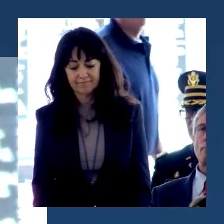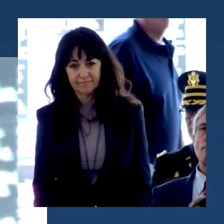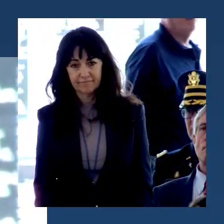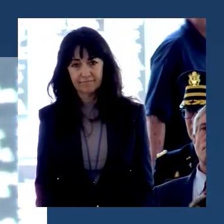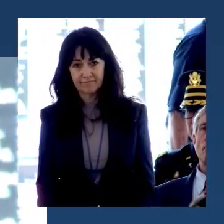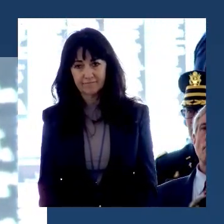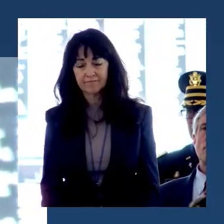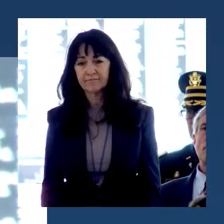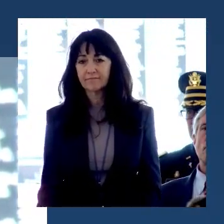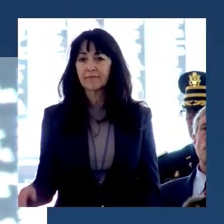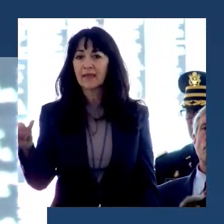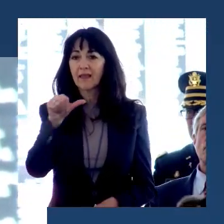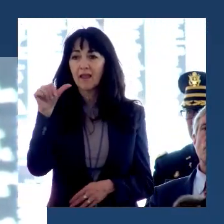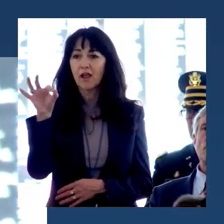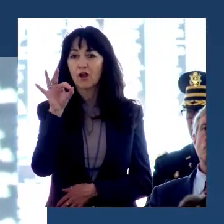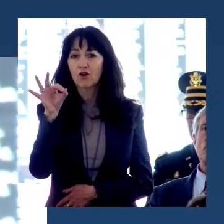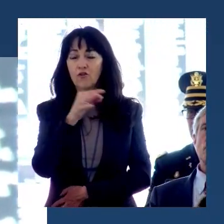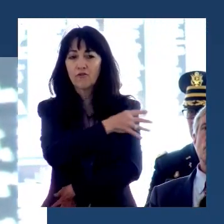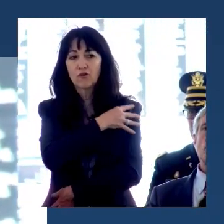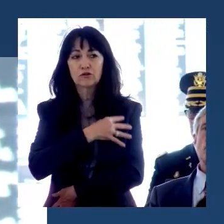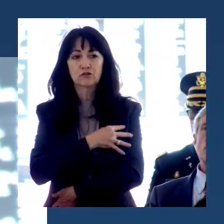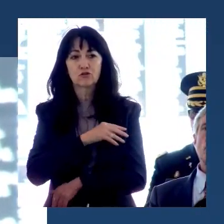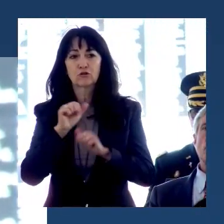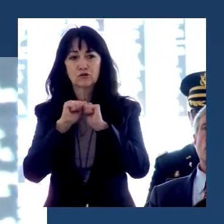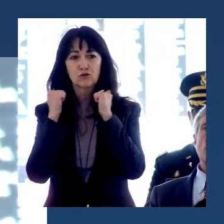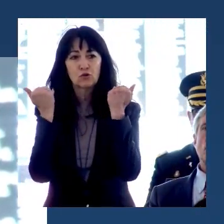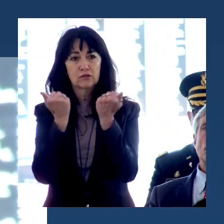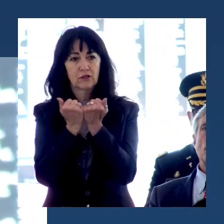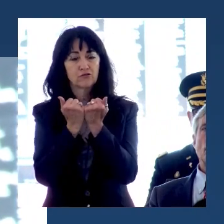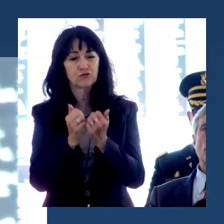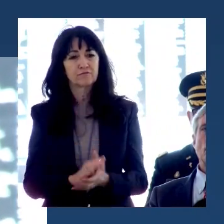Air Force Sergeants Association.